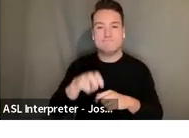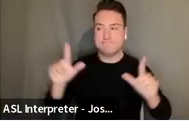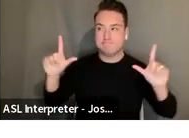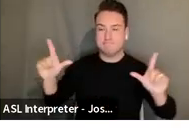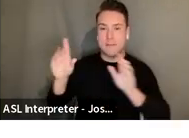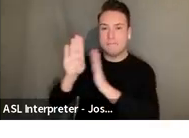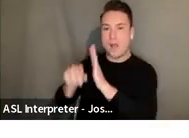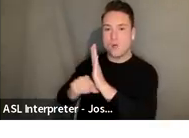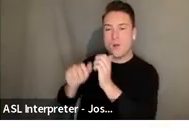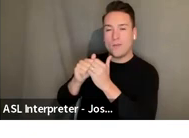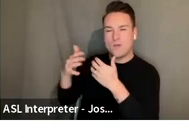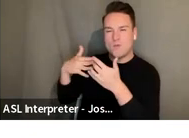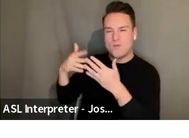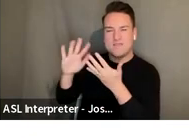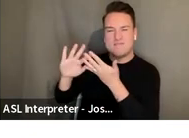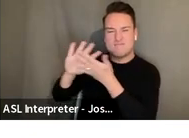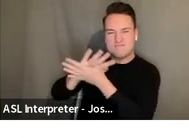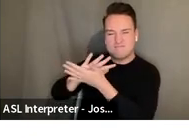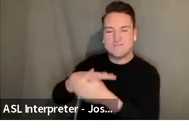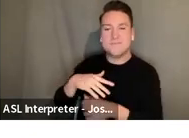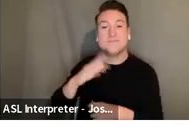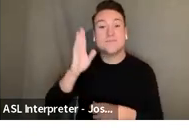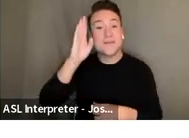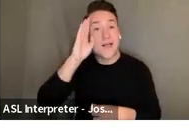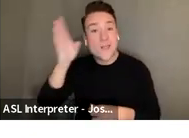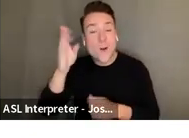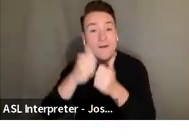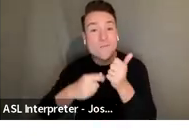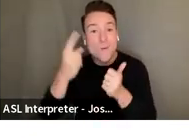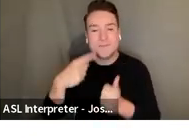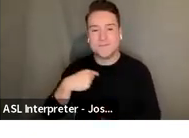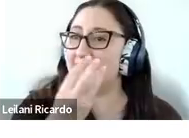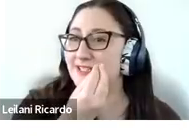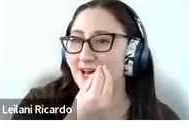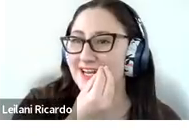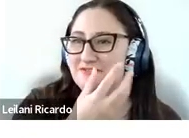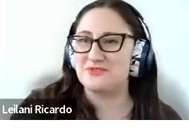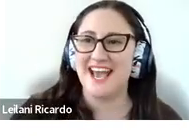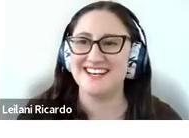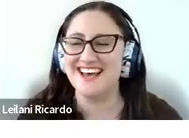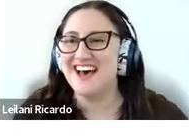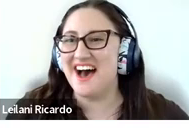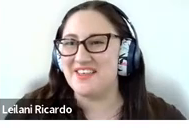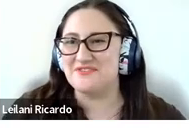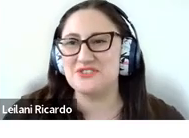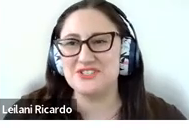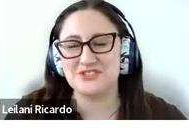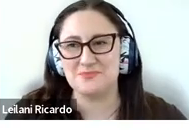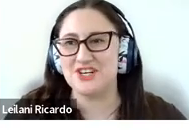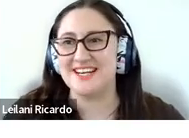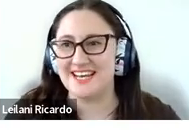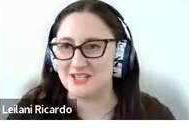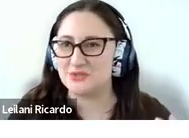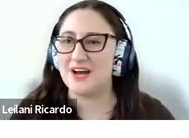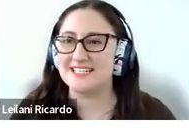Hi, all, my name is Leilani. I'm not sure that you can see me since we're looking at the slides. But if you can, the visual